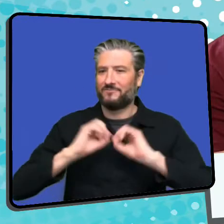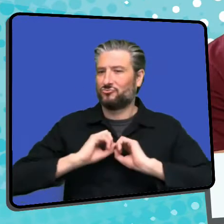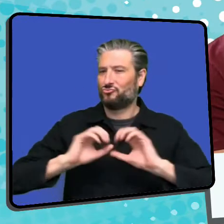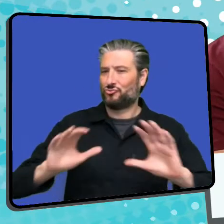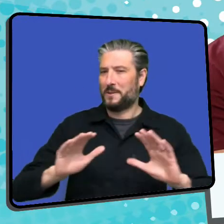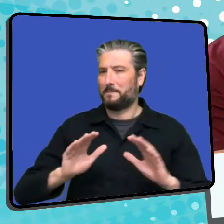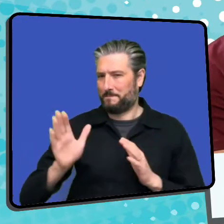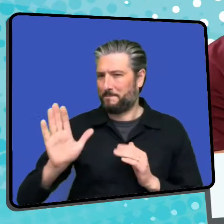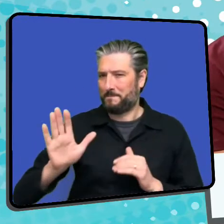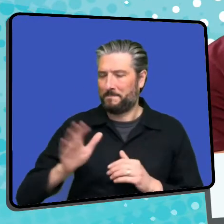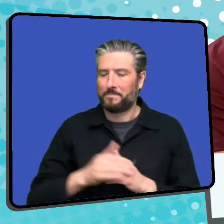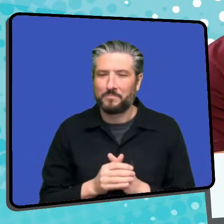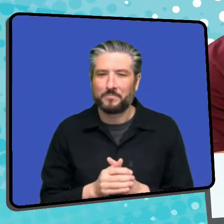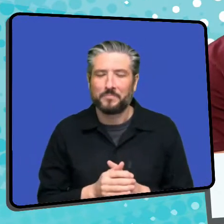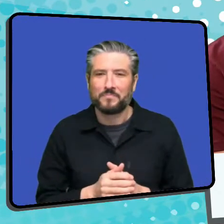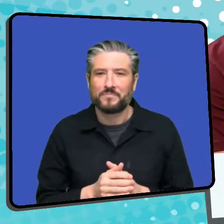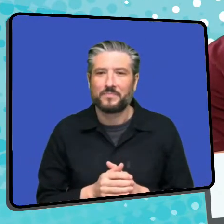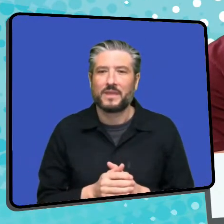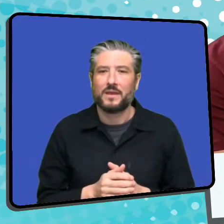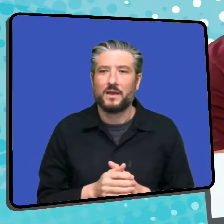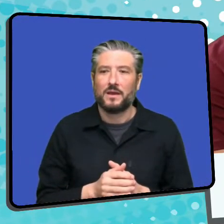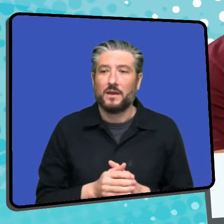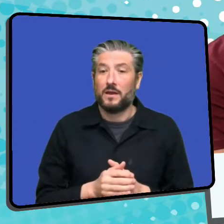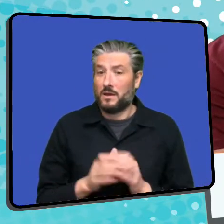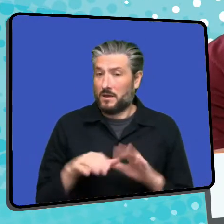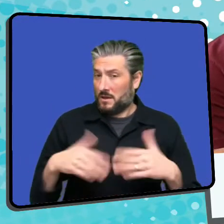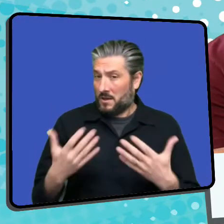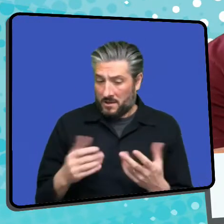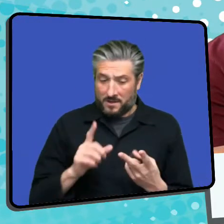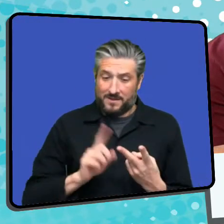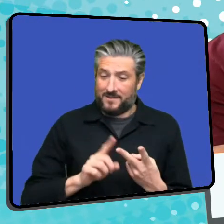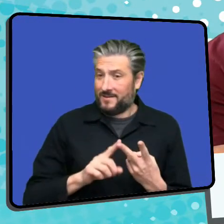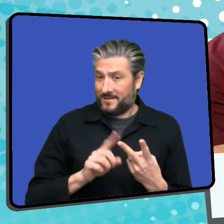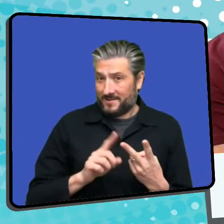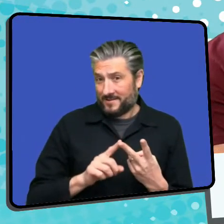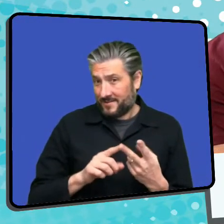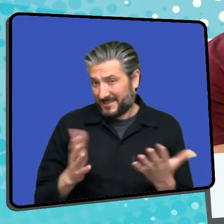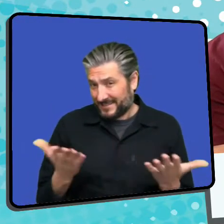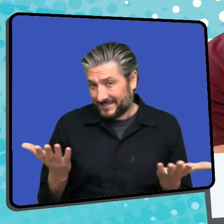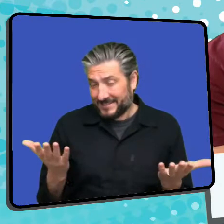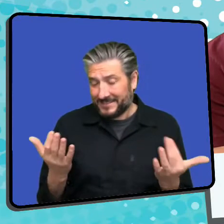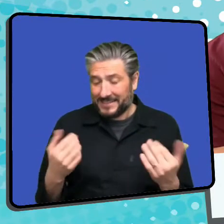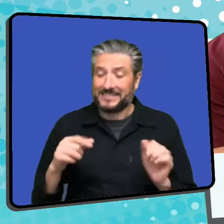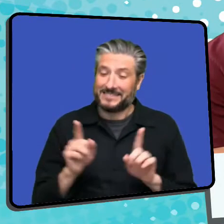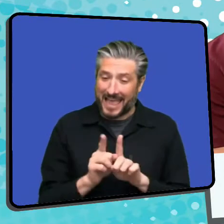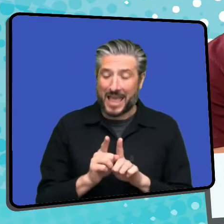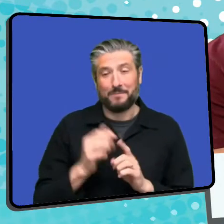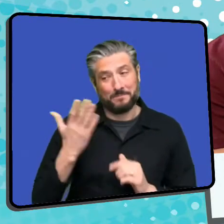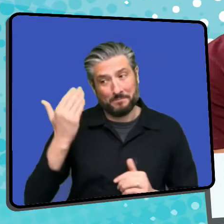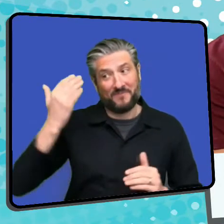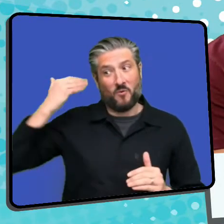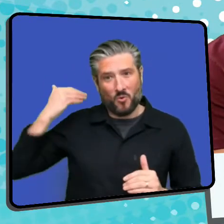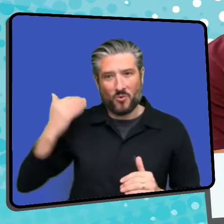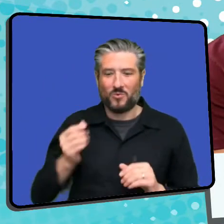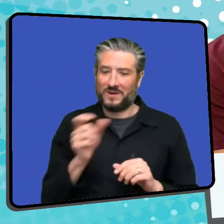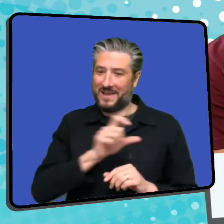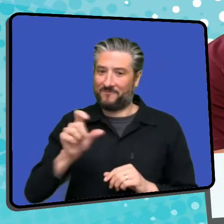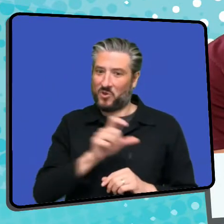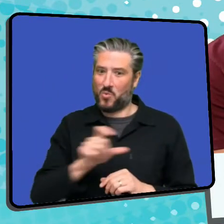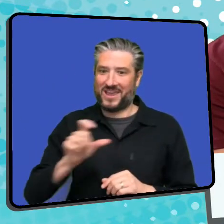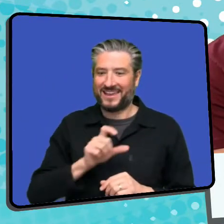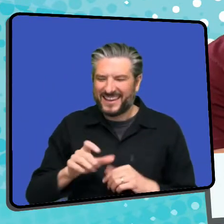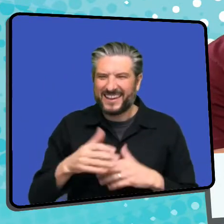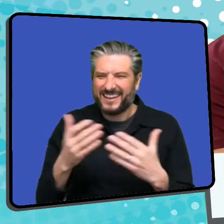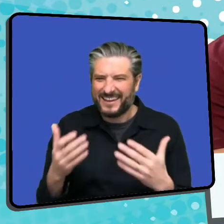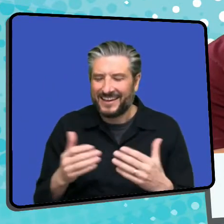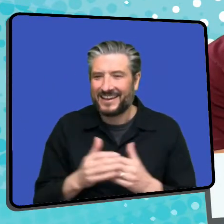is always a key part to the end of every single episode. And one of the things that we try to do is when we meet with our guests before the show, we try to pick